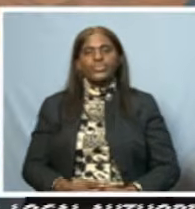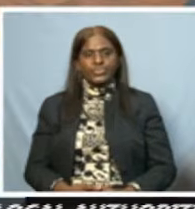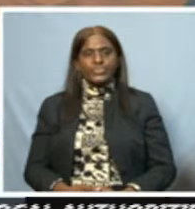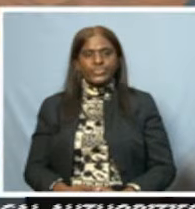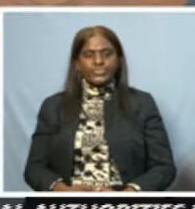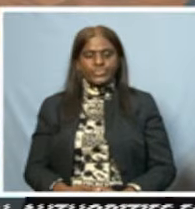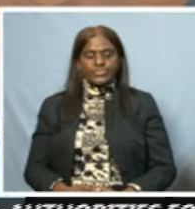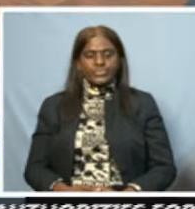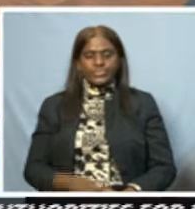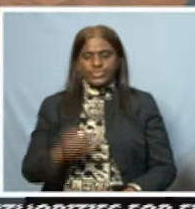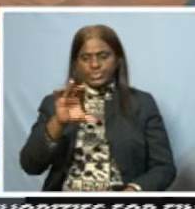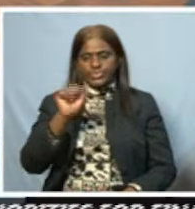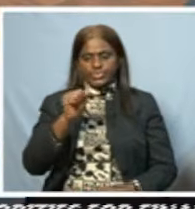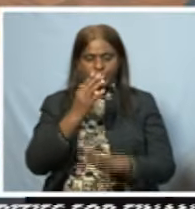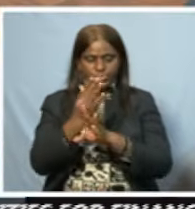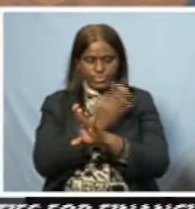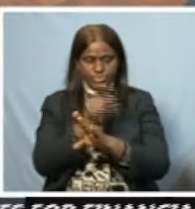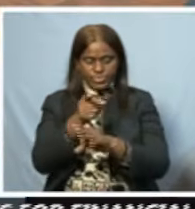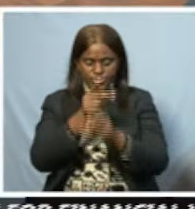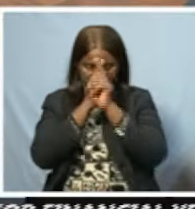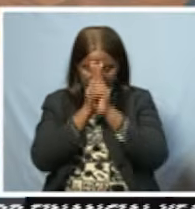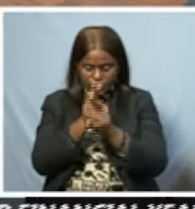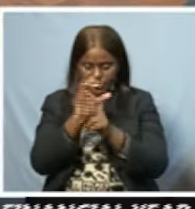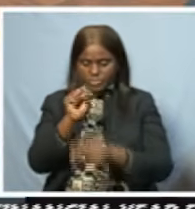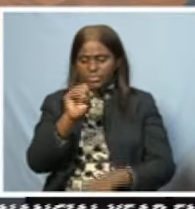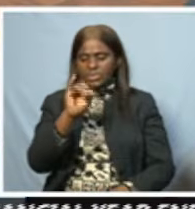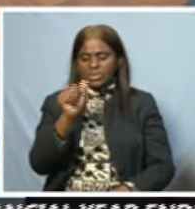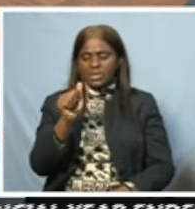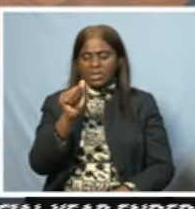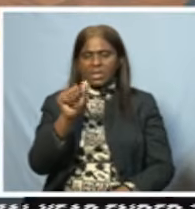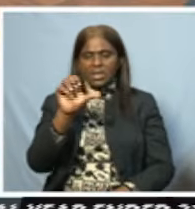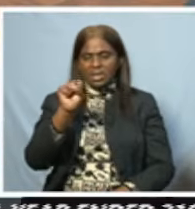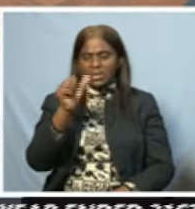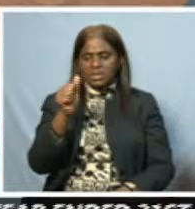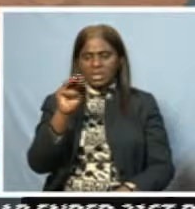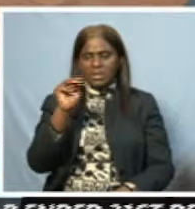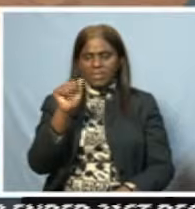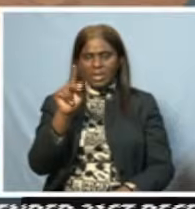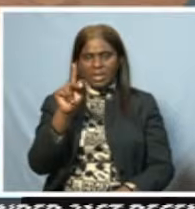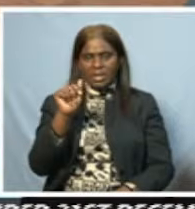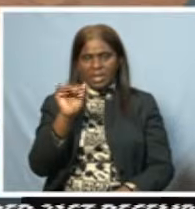It's yes to answer. Oh, before that, Honorable Samakai.